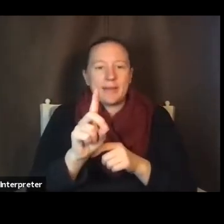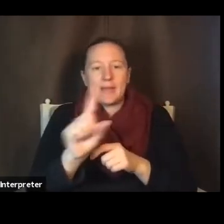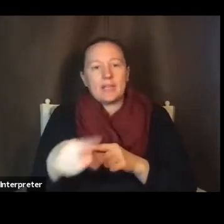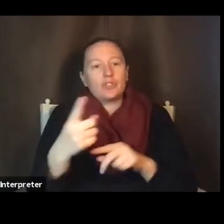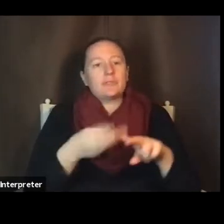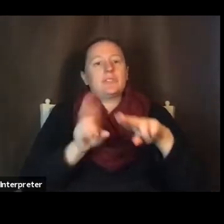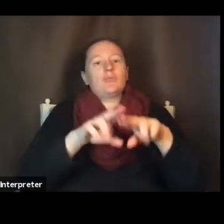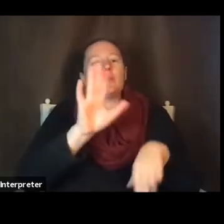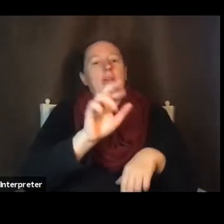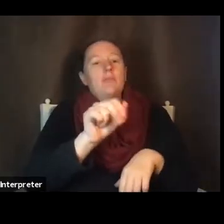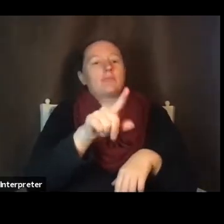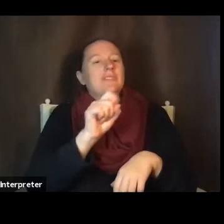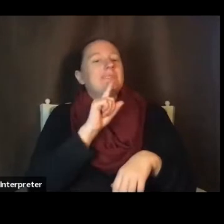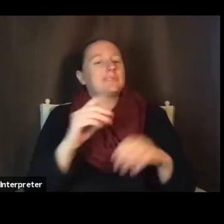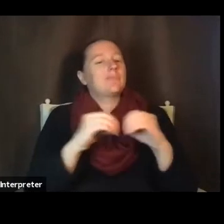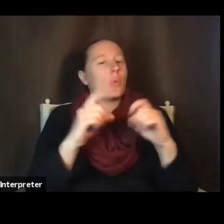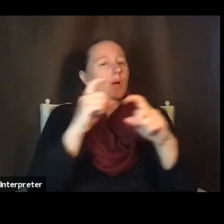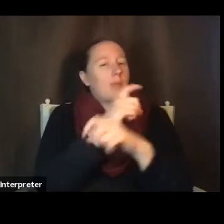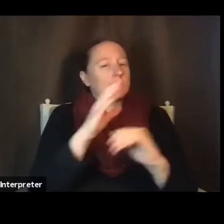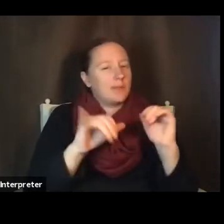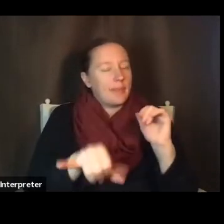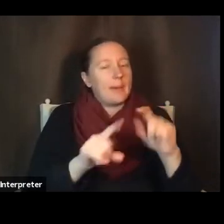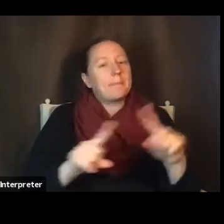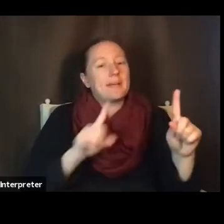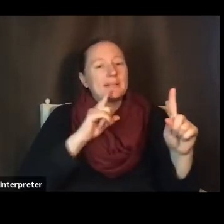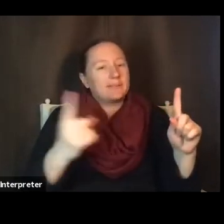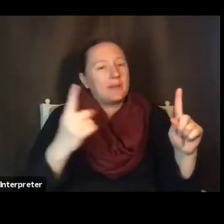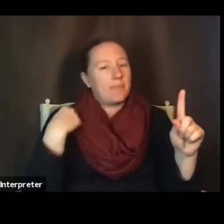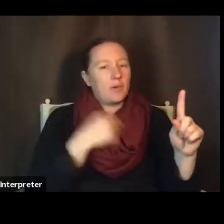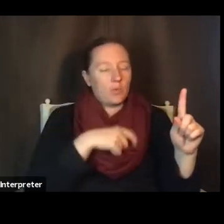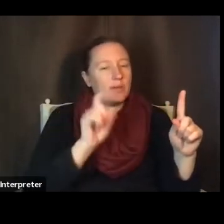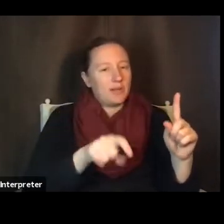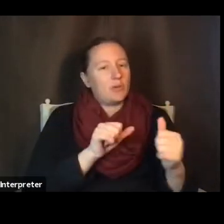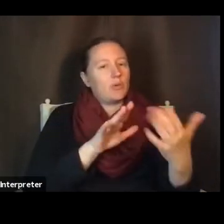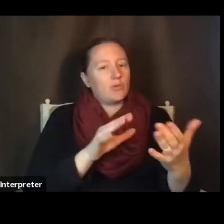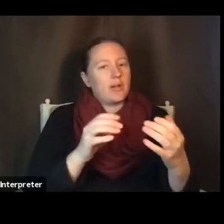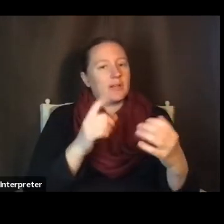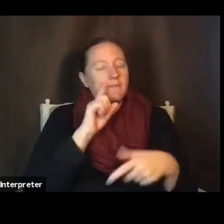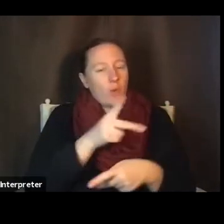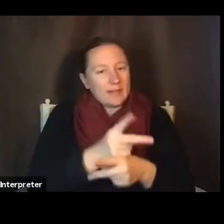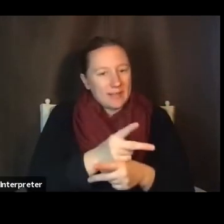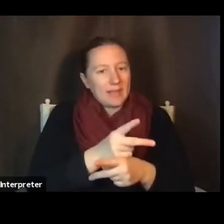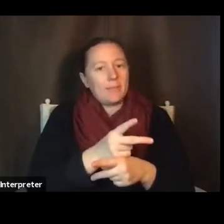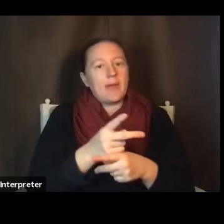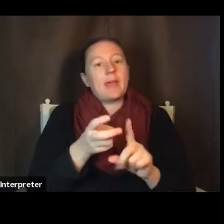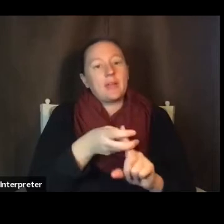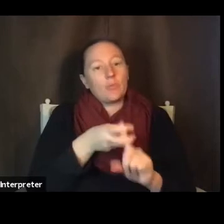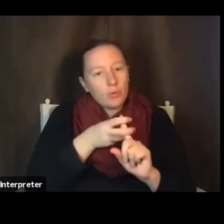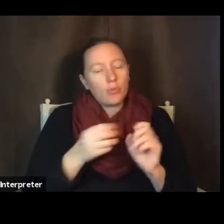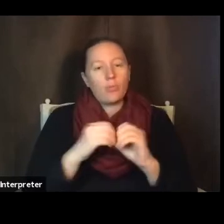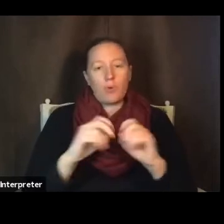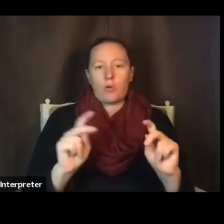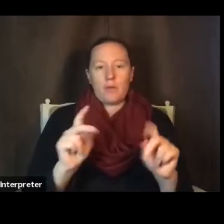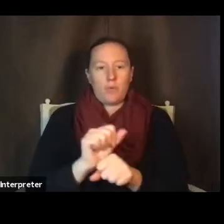rates. It's much more difficult than that, but it is something that we probably need to address to help retain and attract people to the behavioral